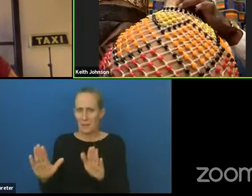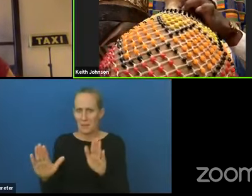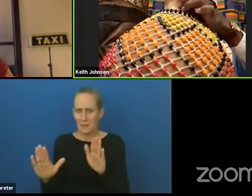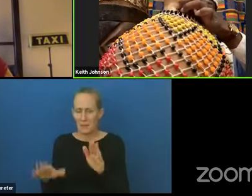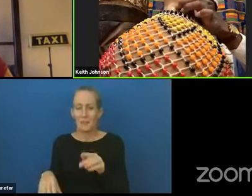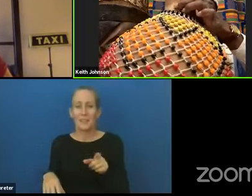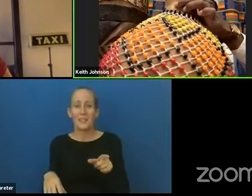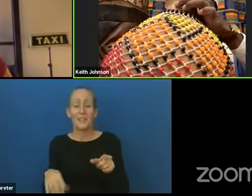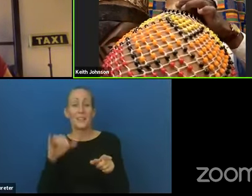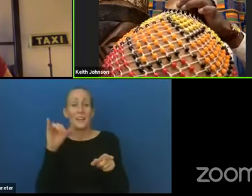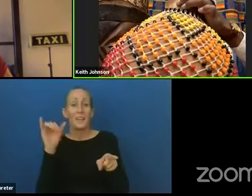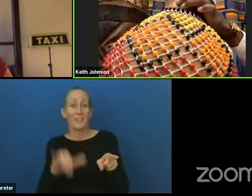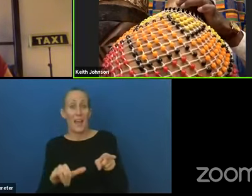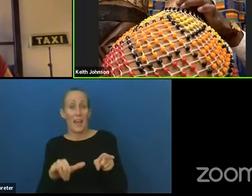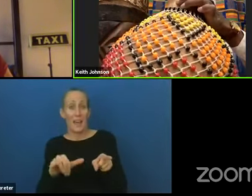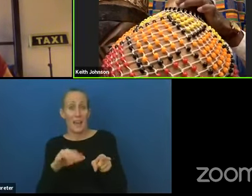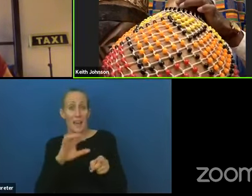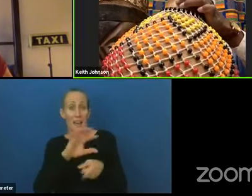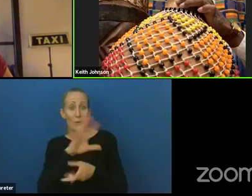is